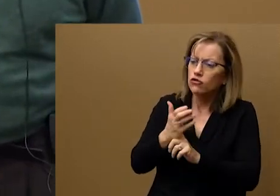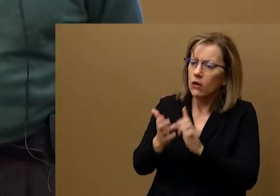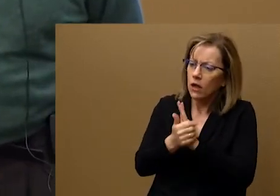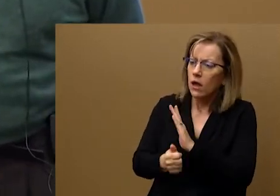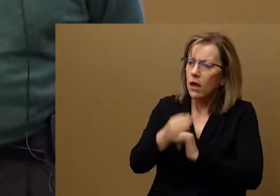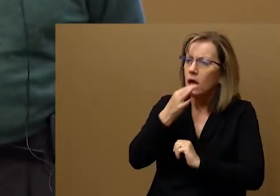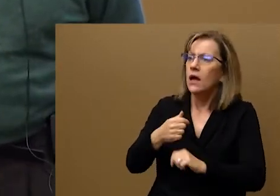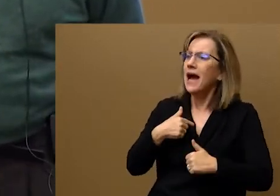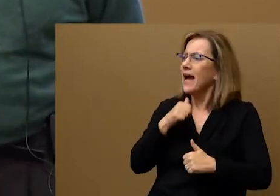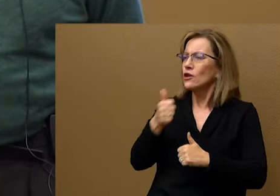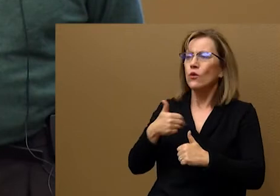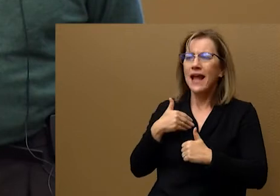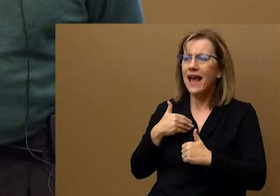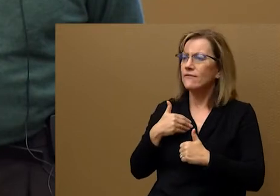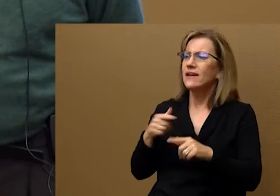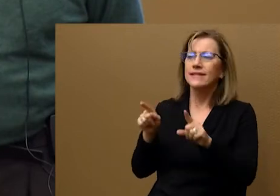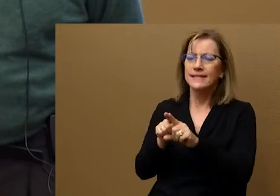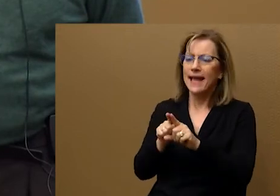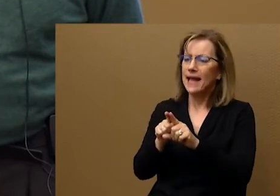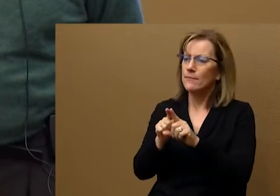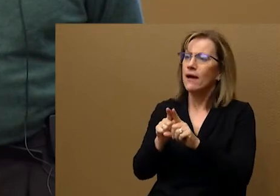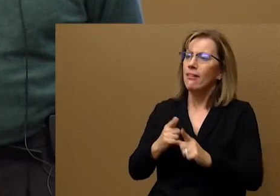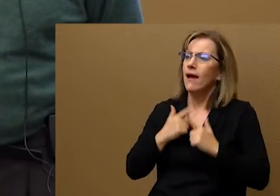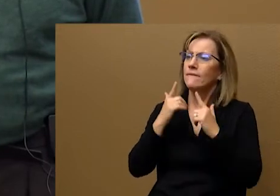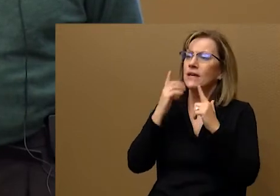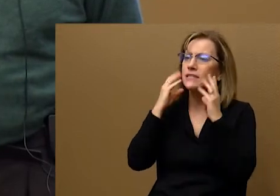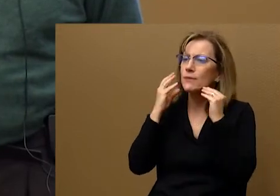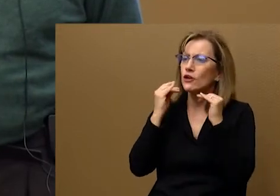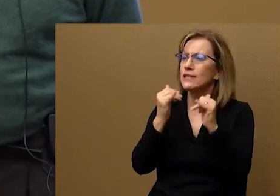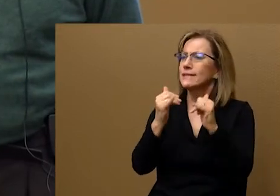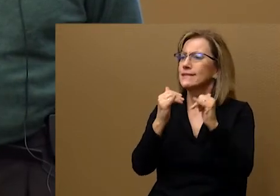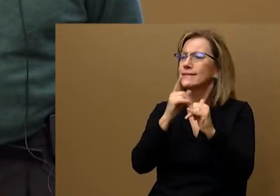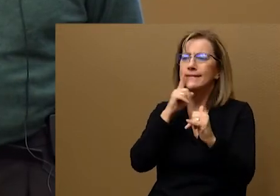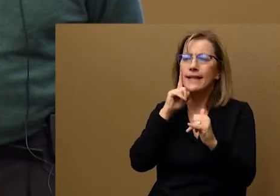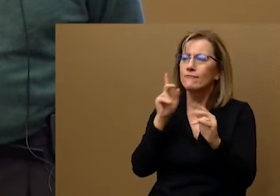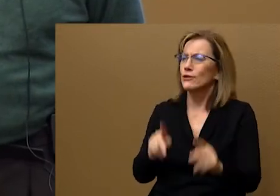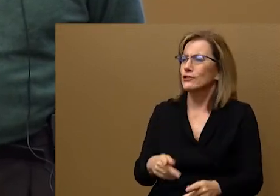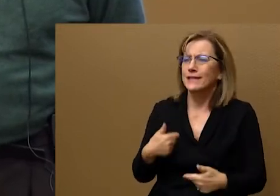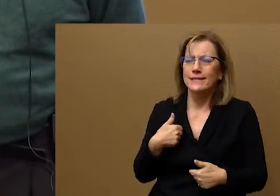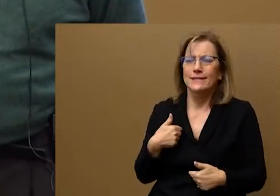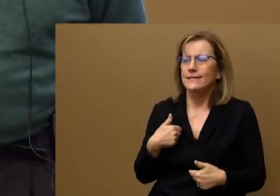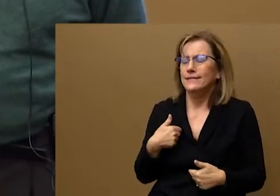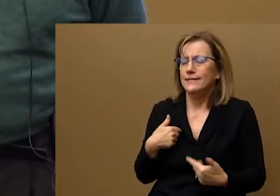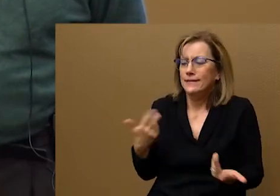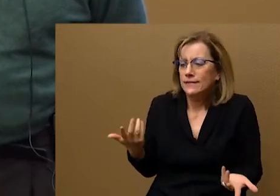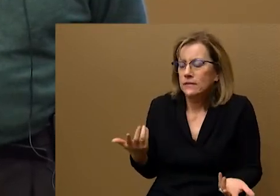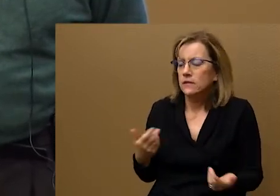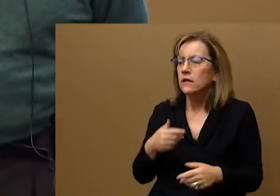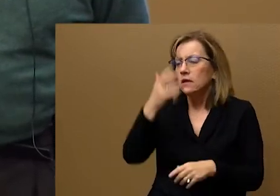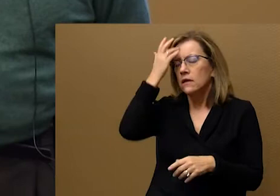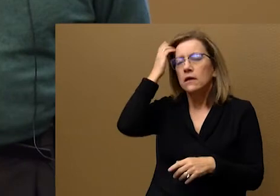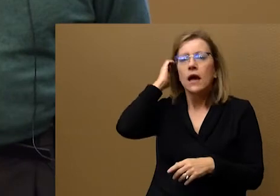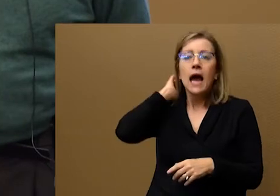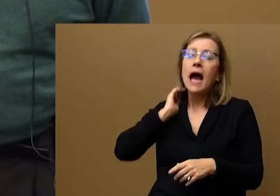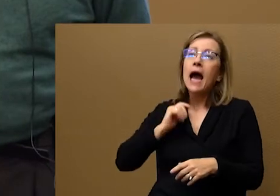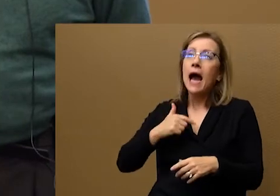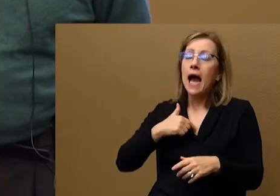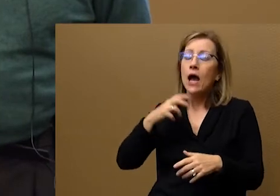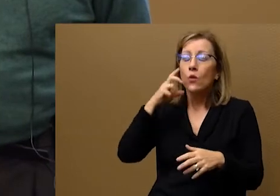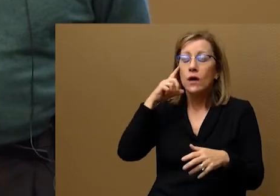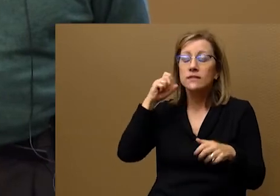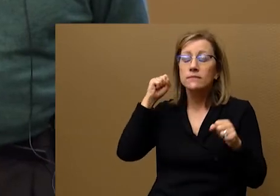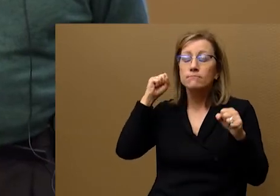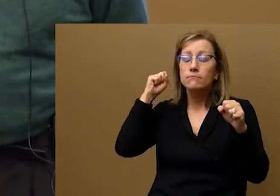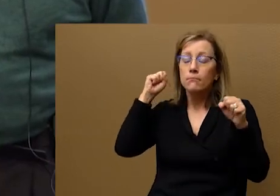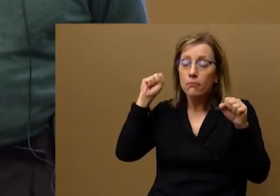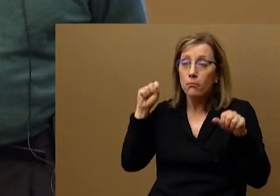because I do not have the same life experiences, and I'm not a deaf person. And I was